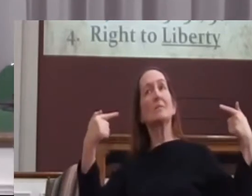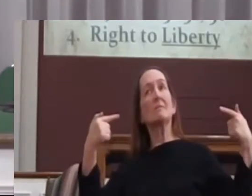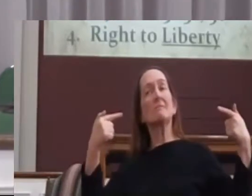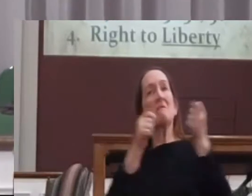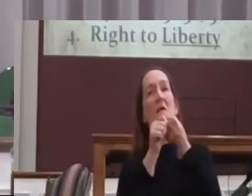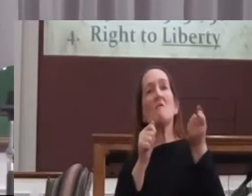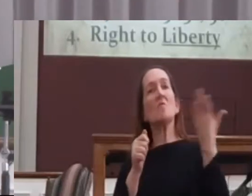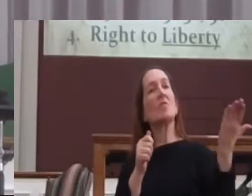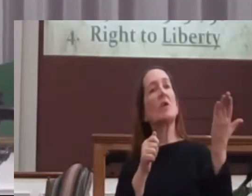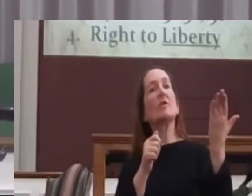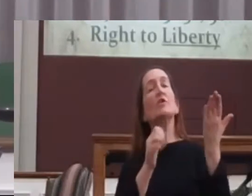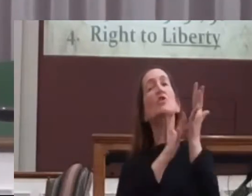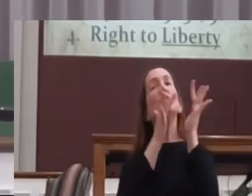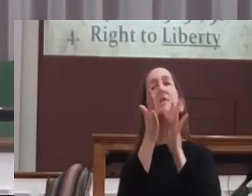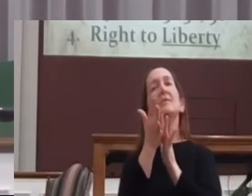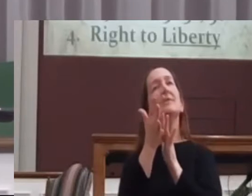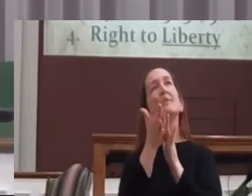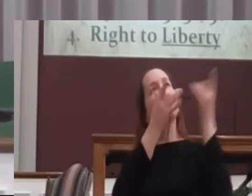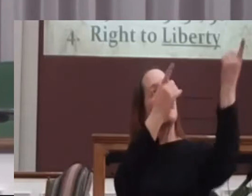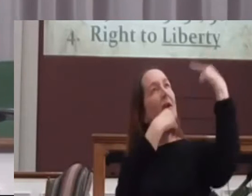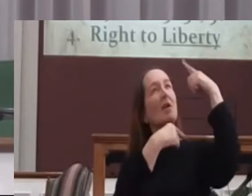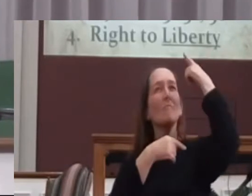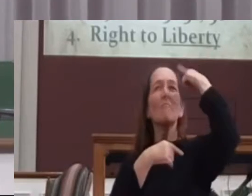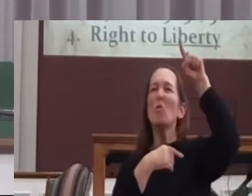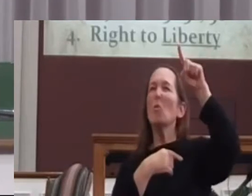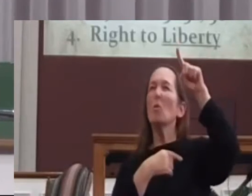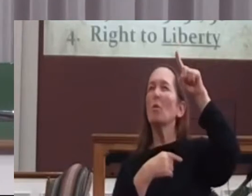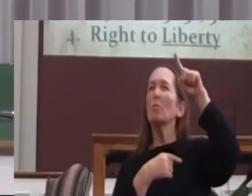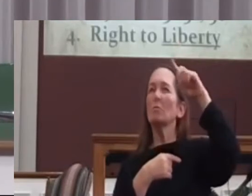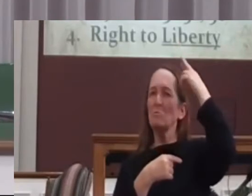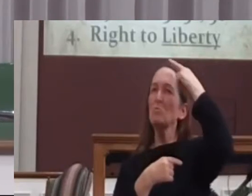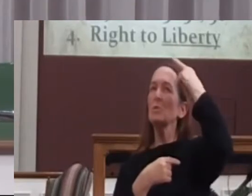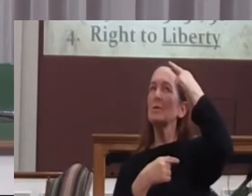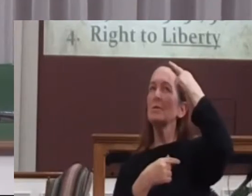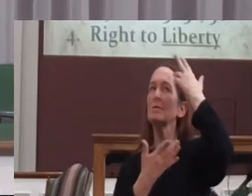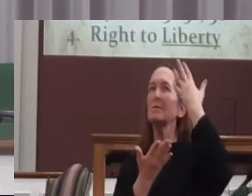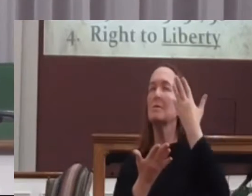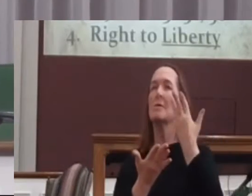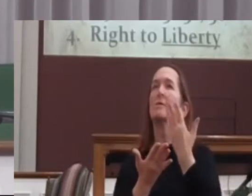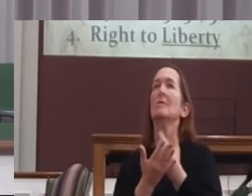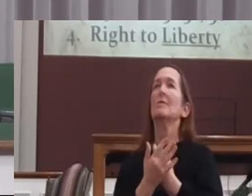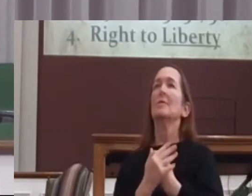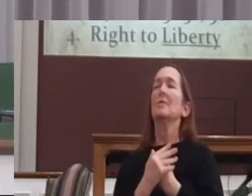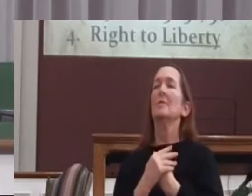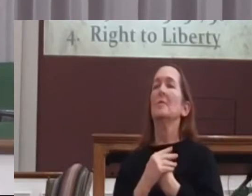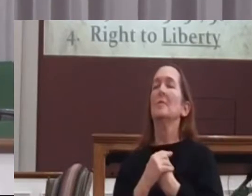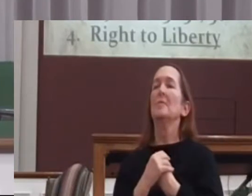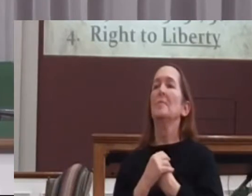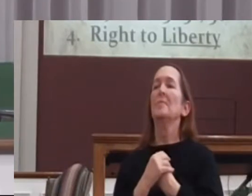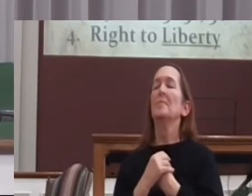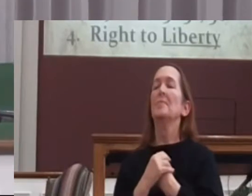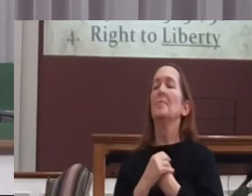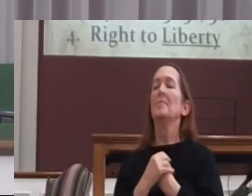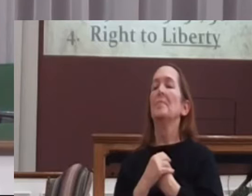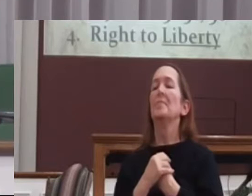Because it adamantly goes against everything that Jesus came for.